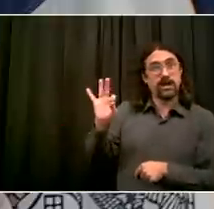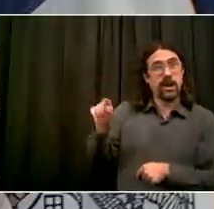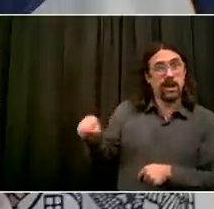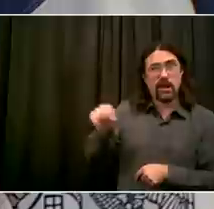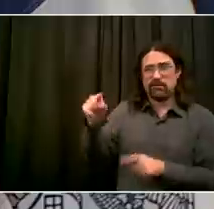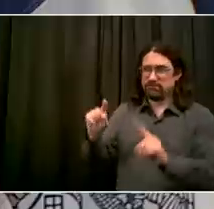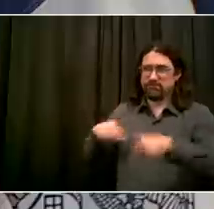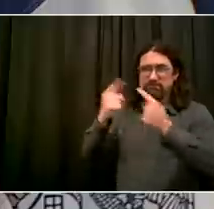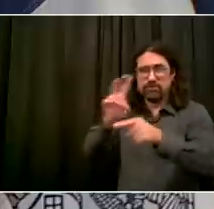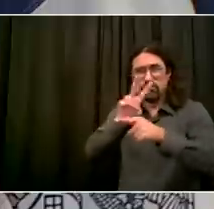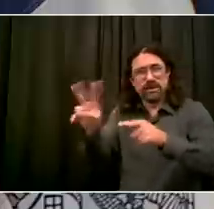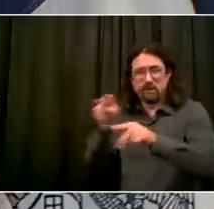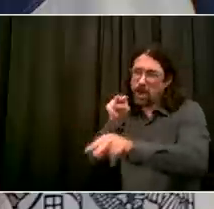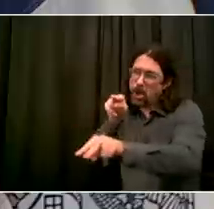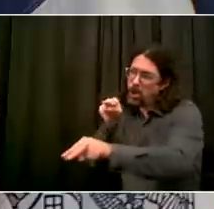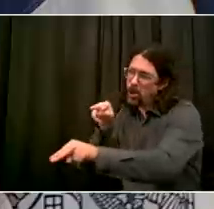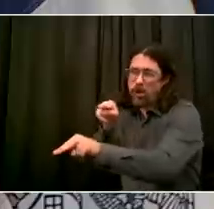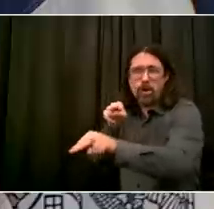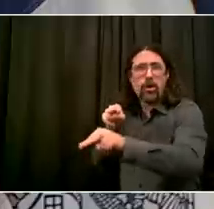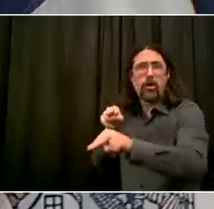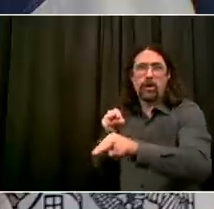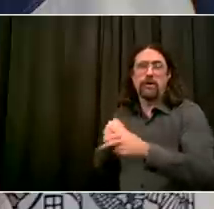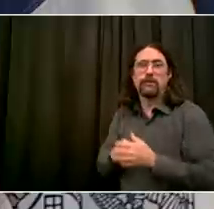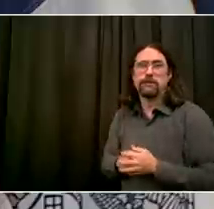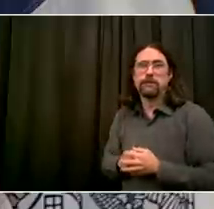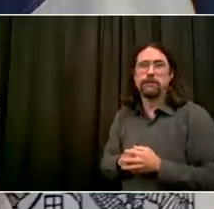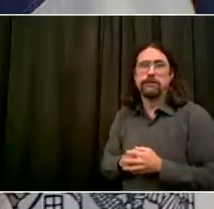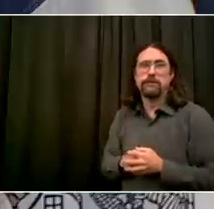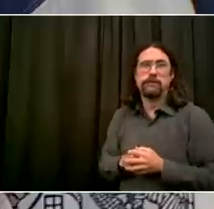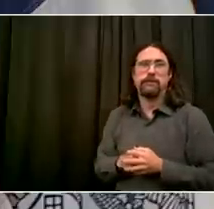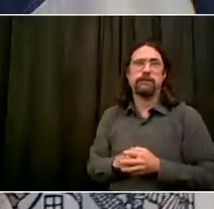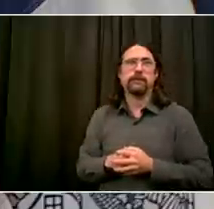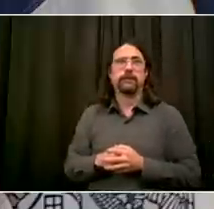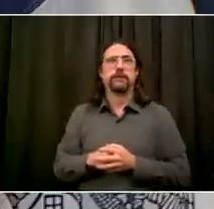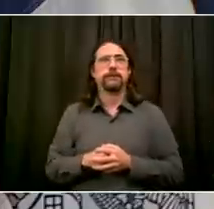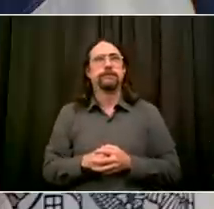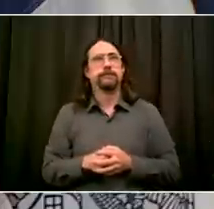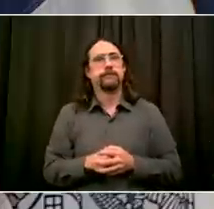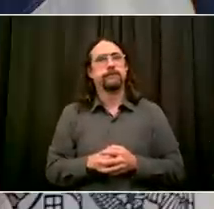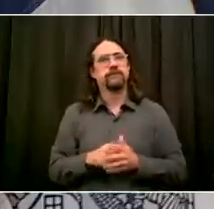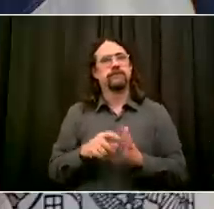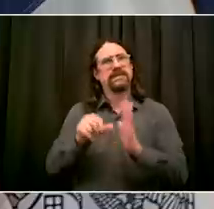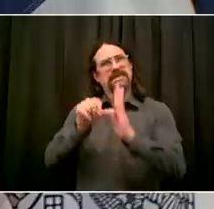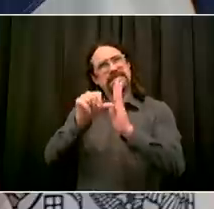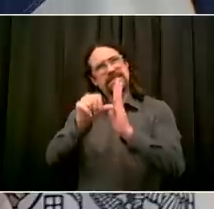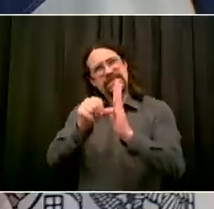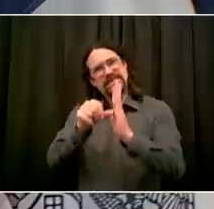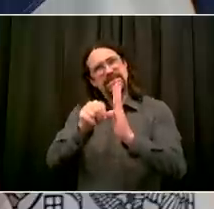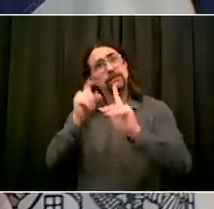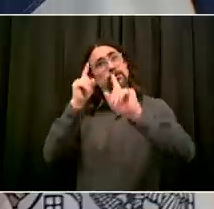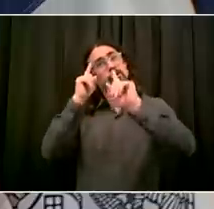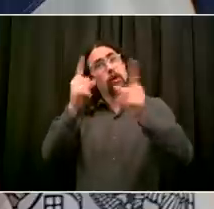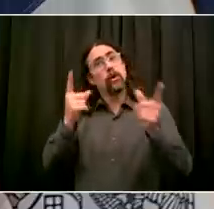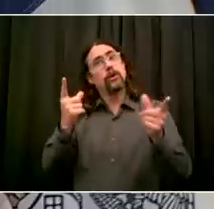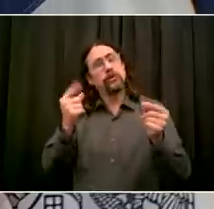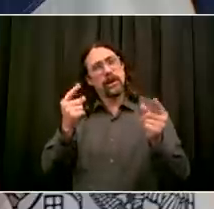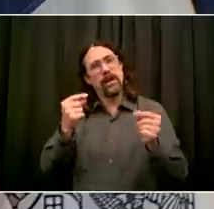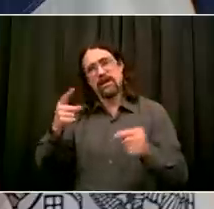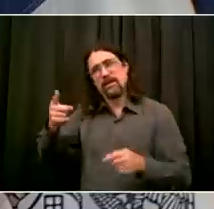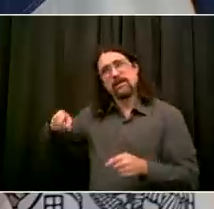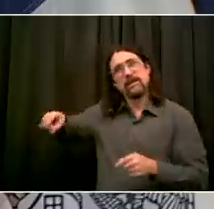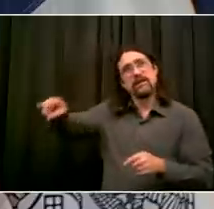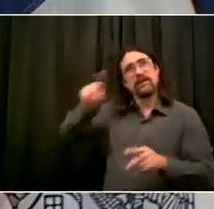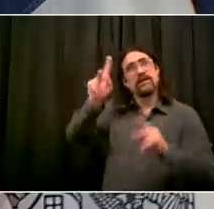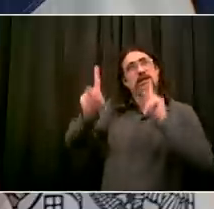sake of penalizing. We've wanted to change behavior. We distribute the masks. If people take the mask and wear the mask, that's what we care